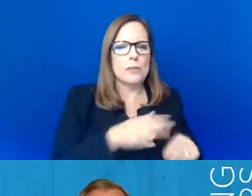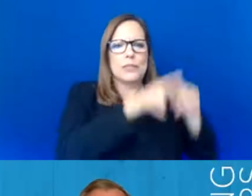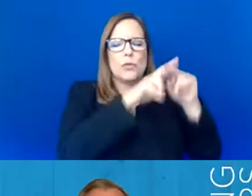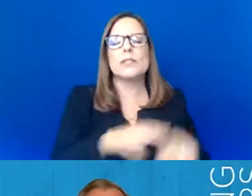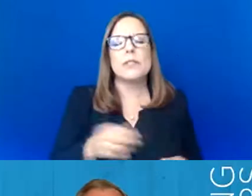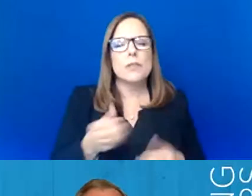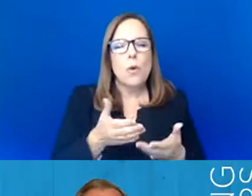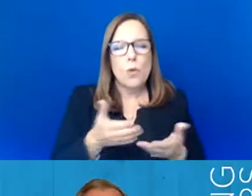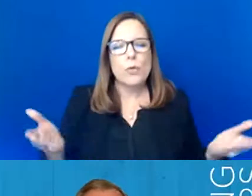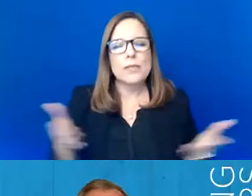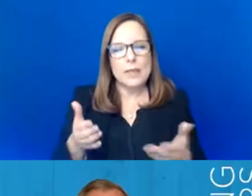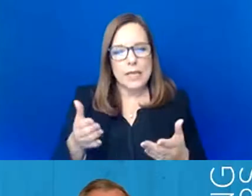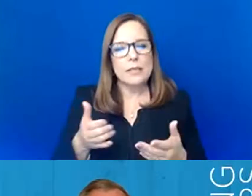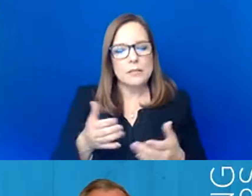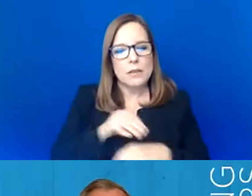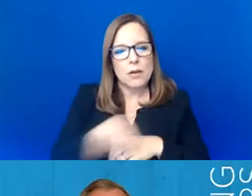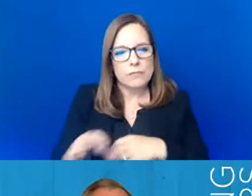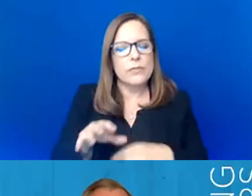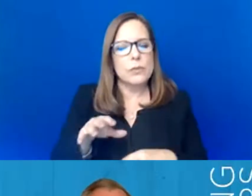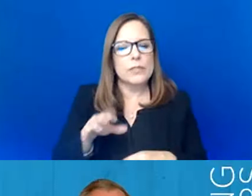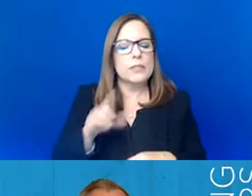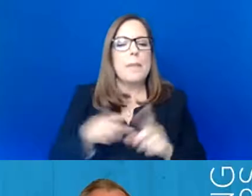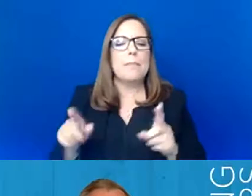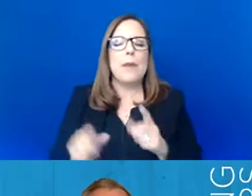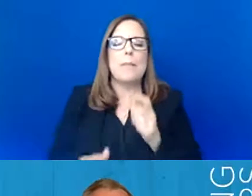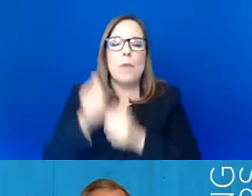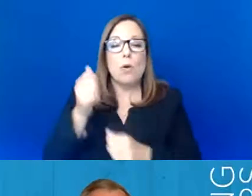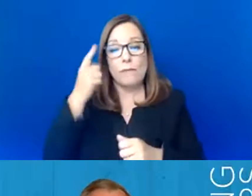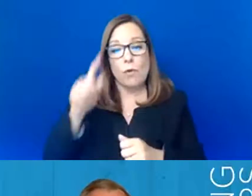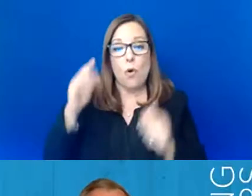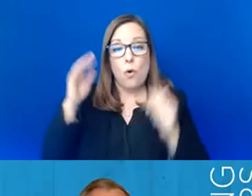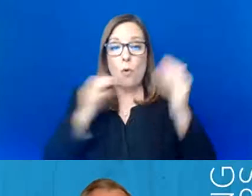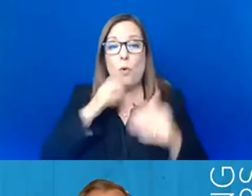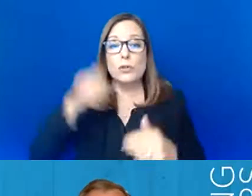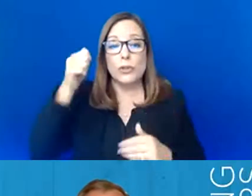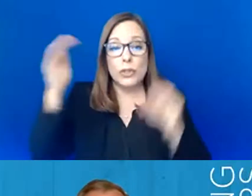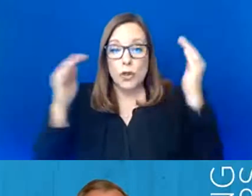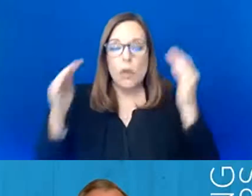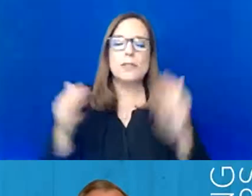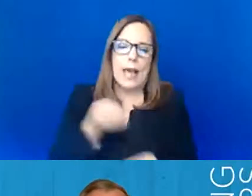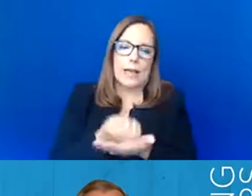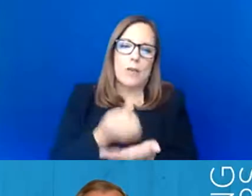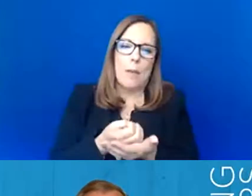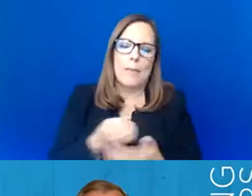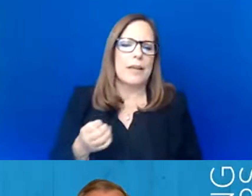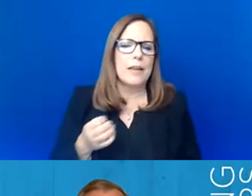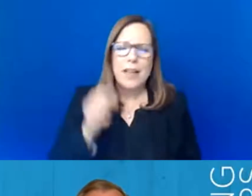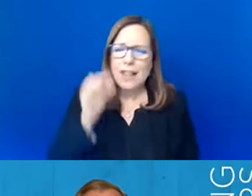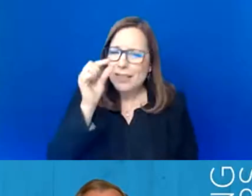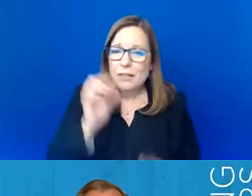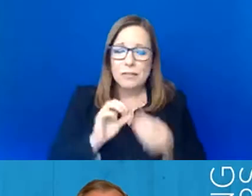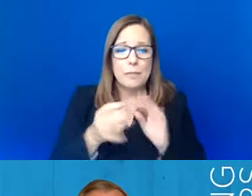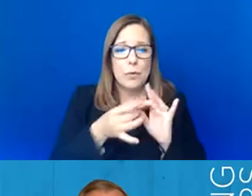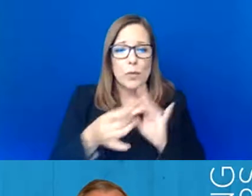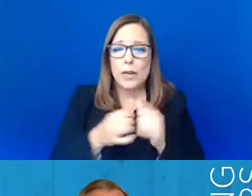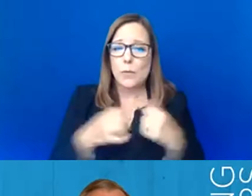it was primarily economic. The numbers came back with very low incidences of mental health issues and very low numbers